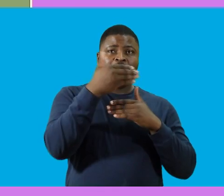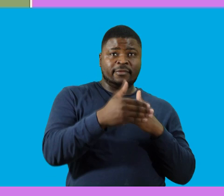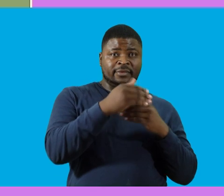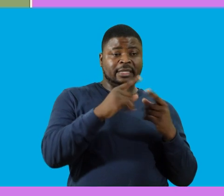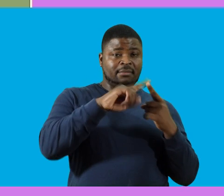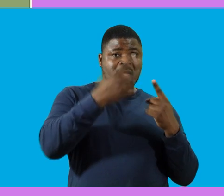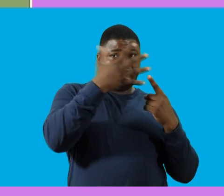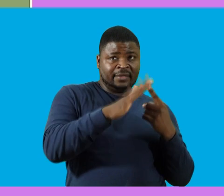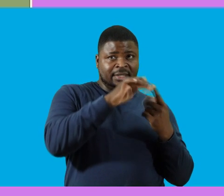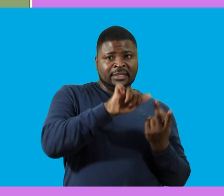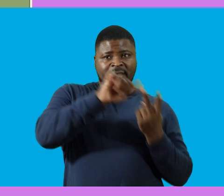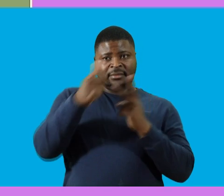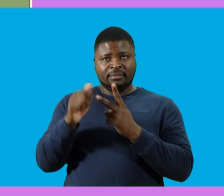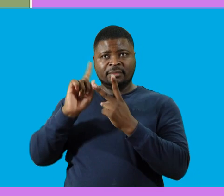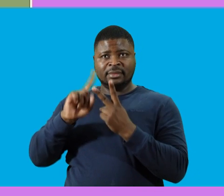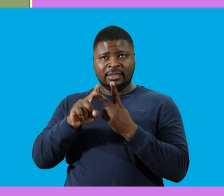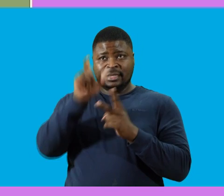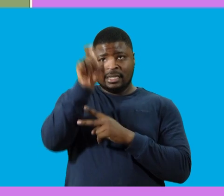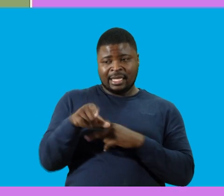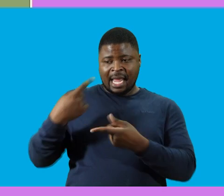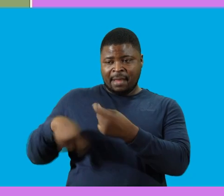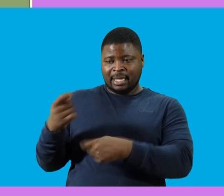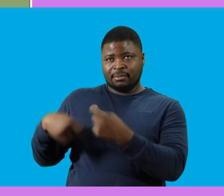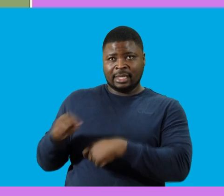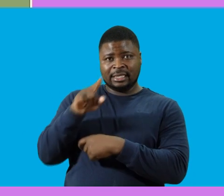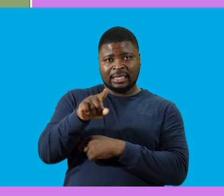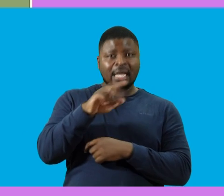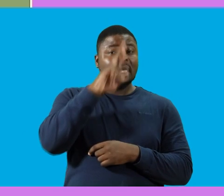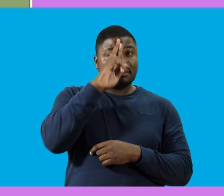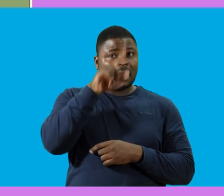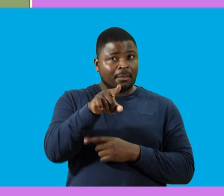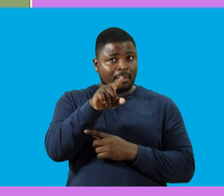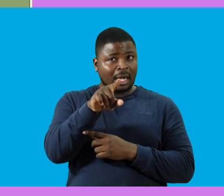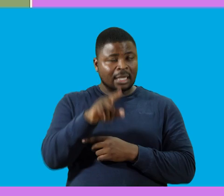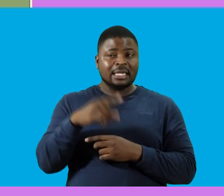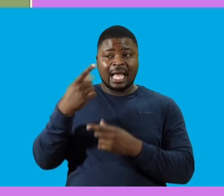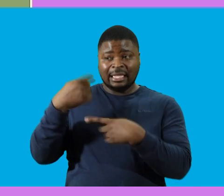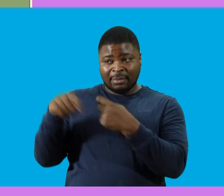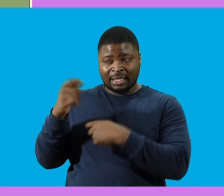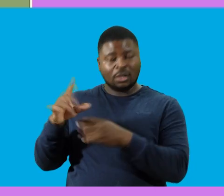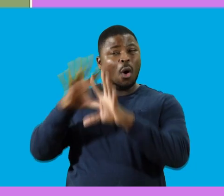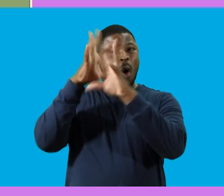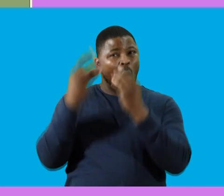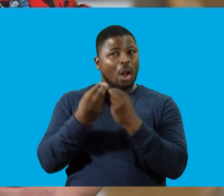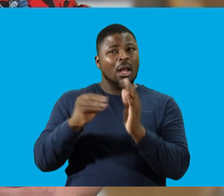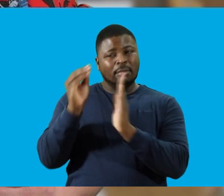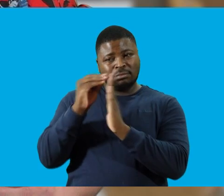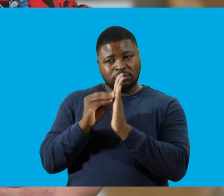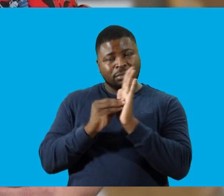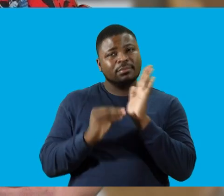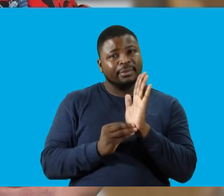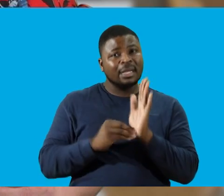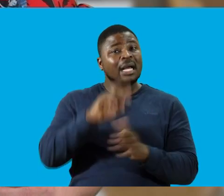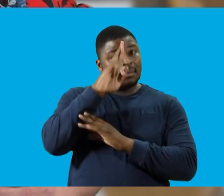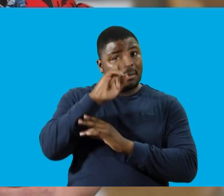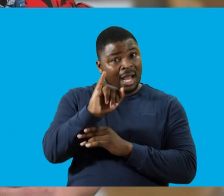on to expenses. Remember not to leave out an expense. Otherwise, you're not going